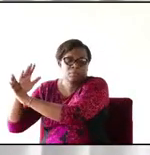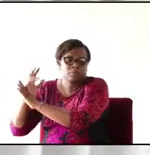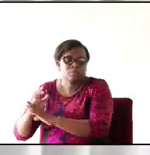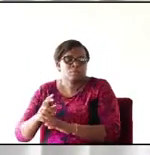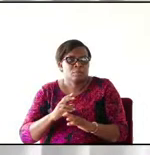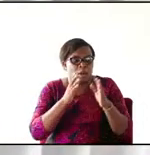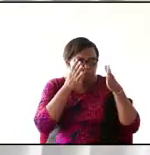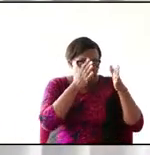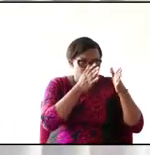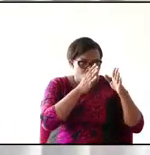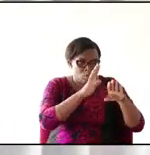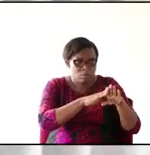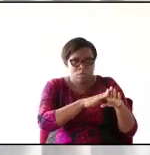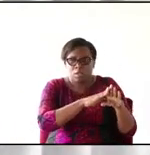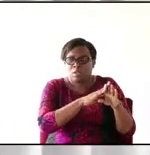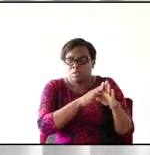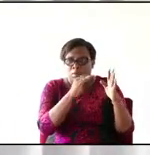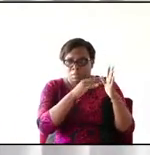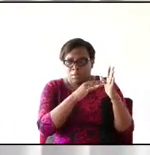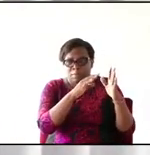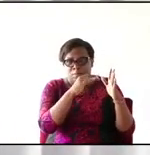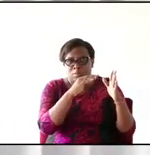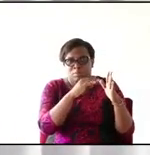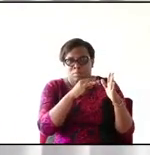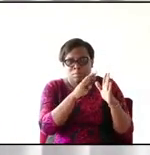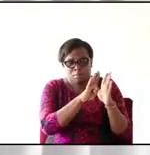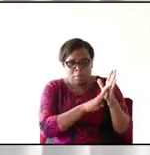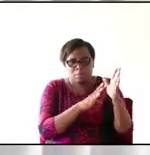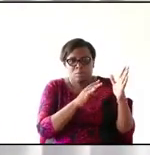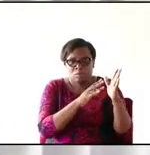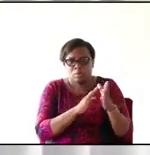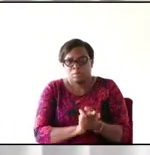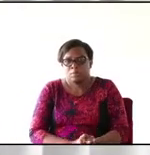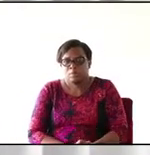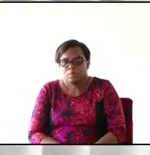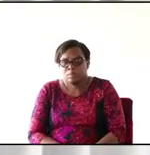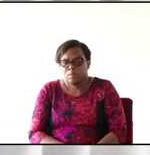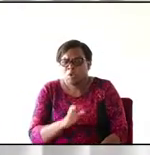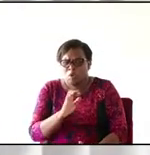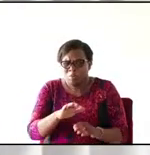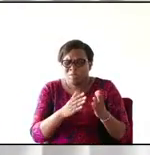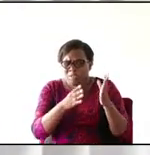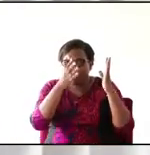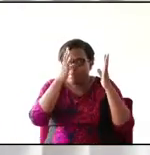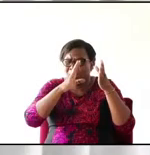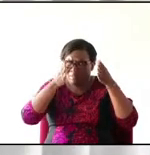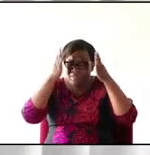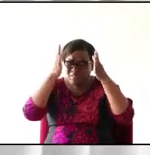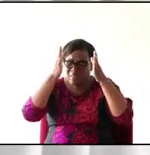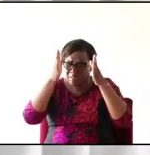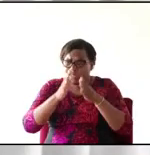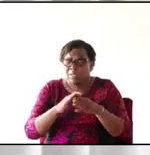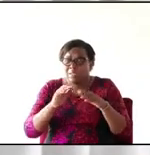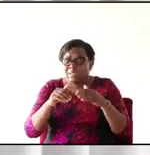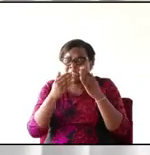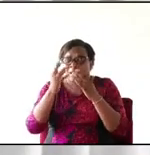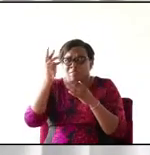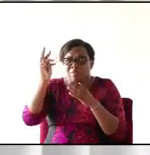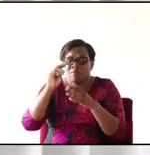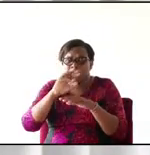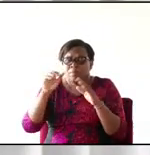learn that if we are committed to God, we must commit our time. We must give him attention. We must give him